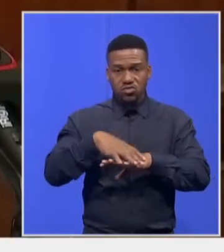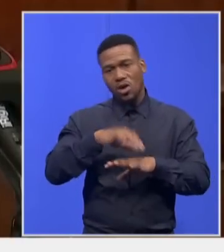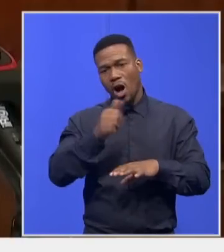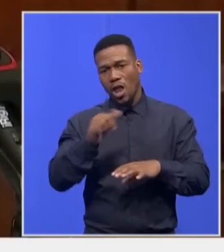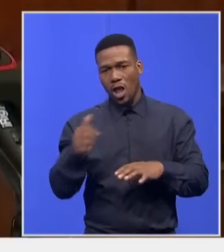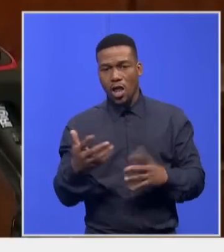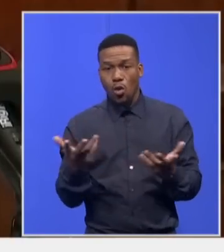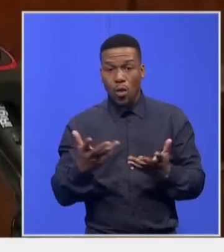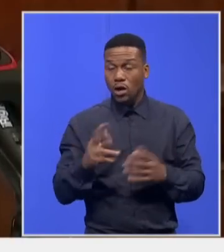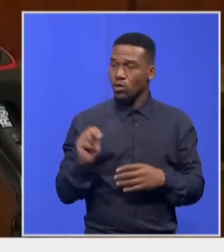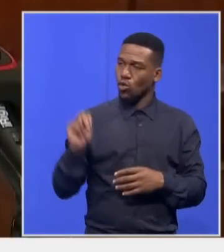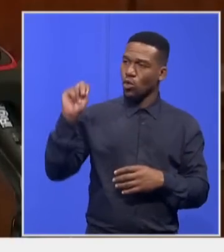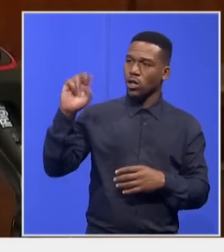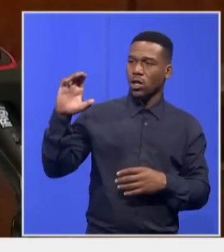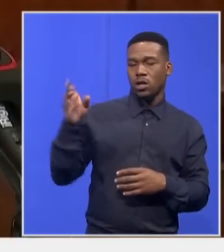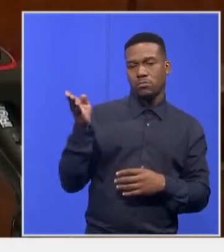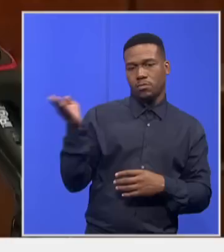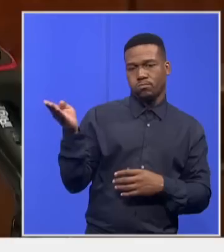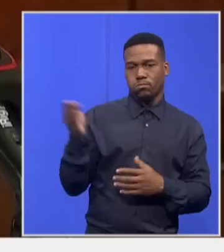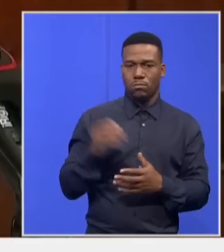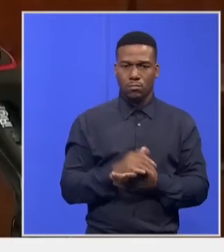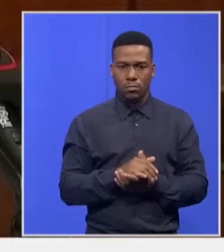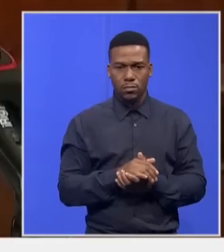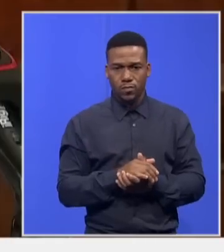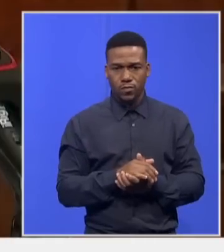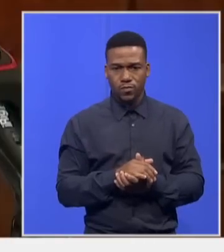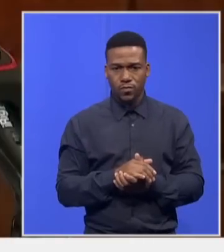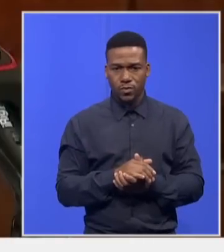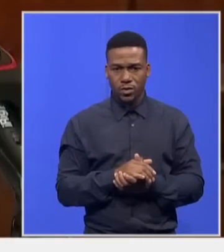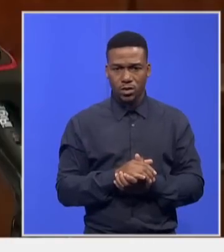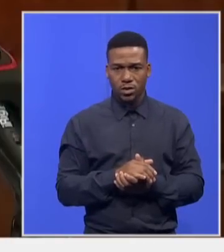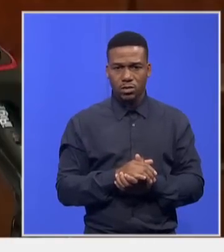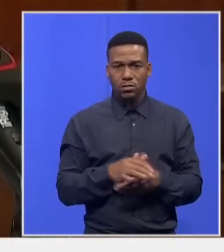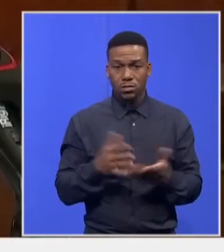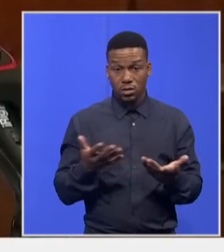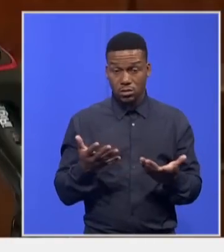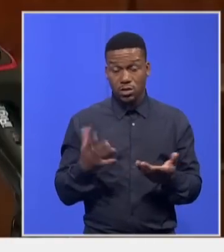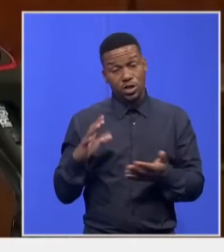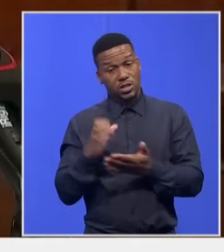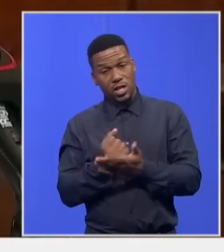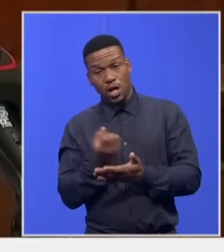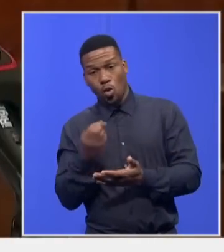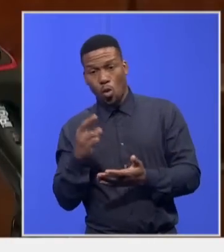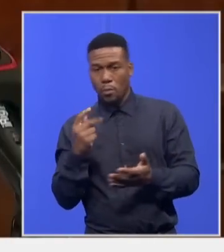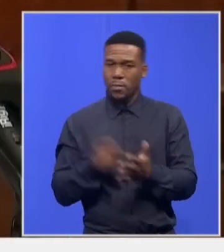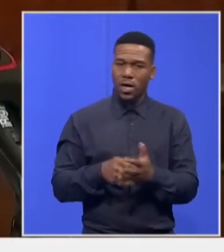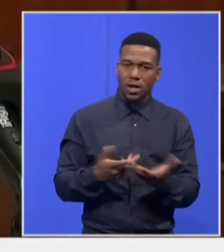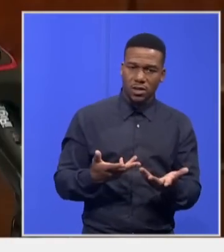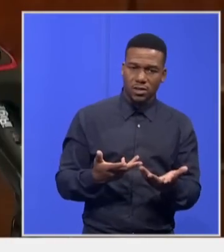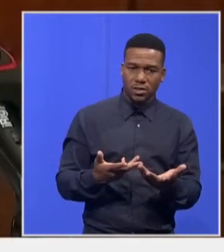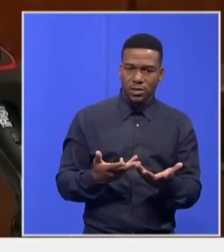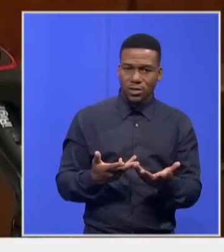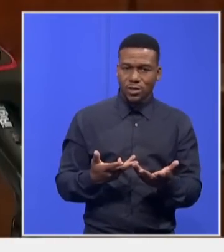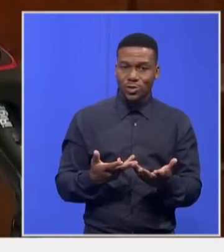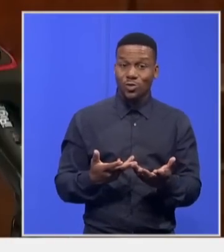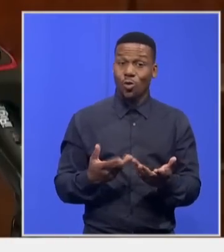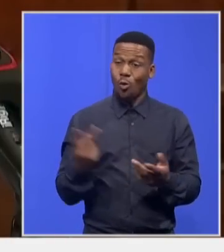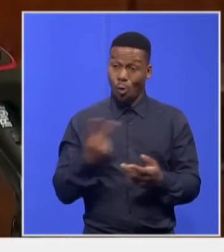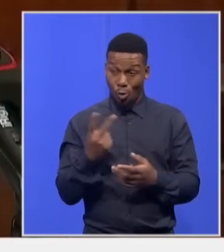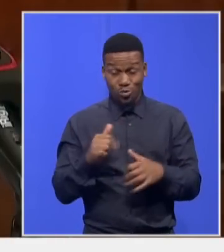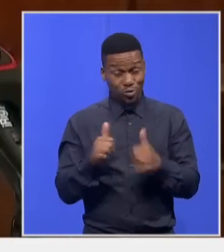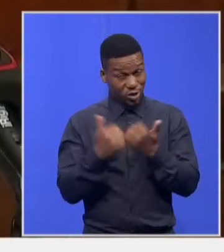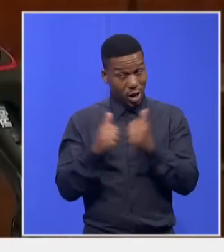take or pay. Whether Eskom is using these electrons or not, they must pay. And that's why it's got implications on their tariff